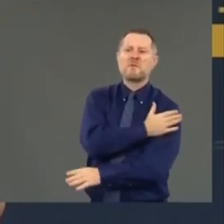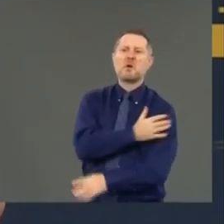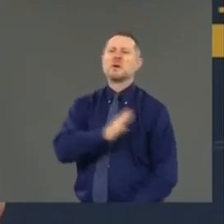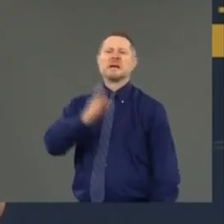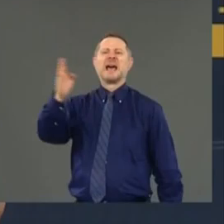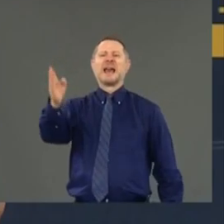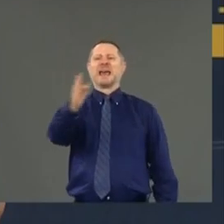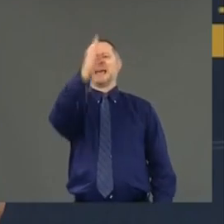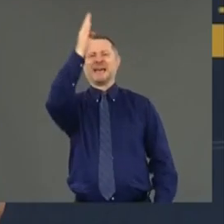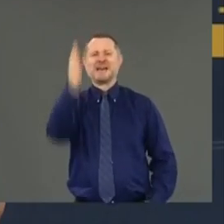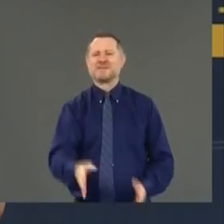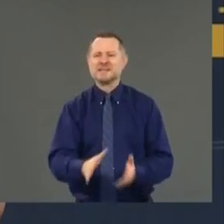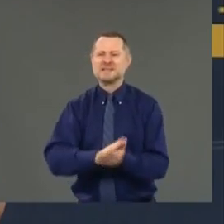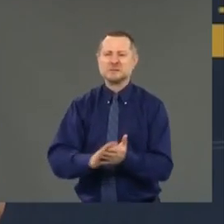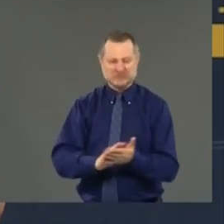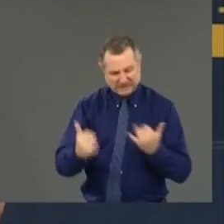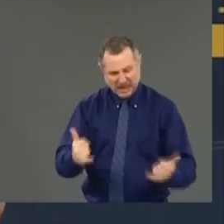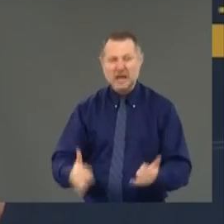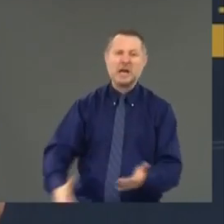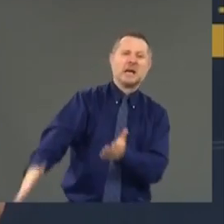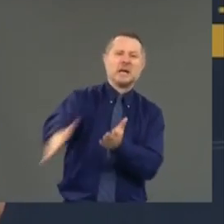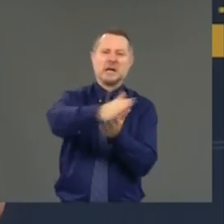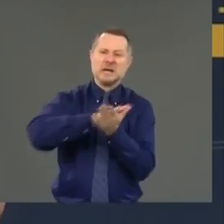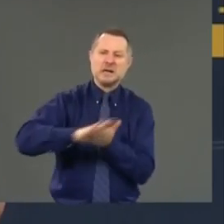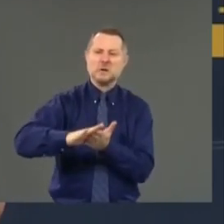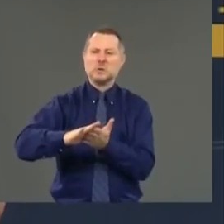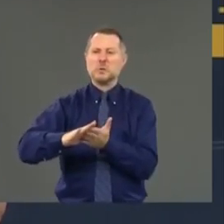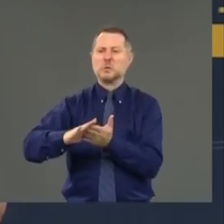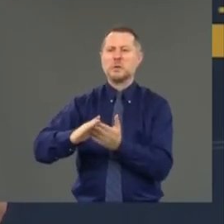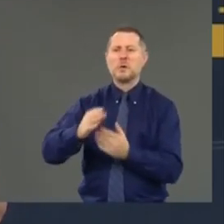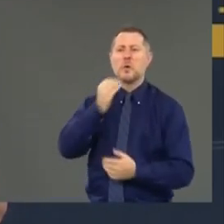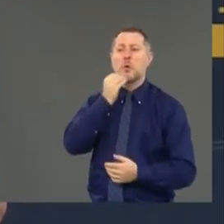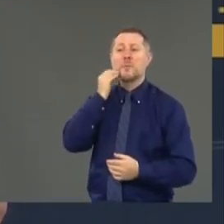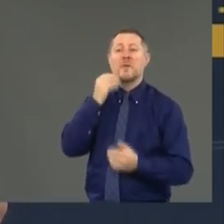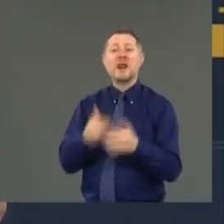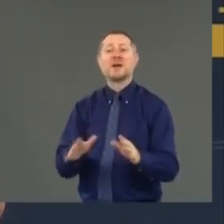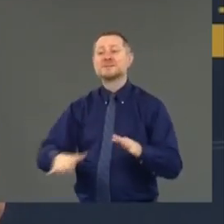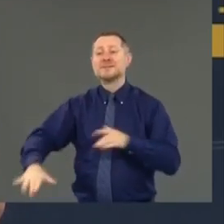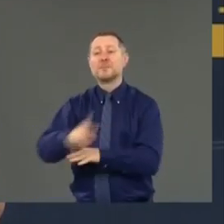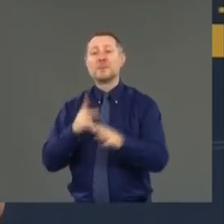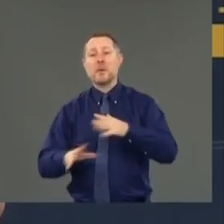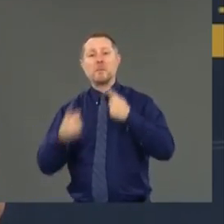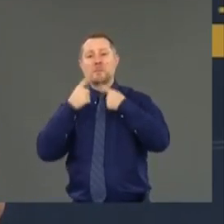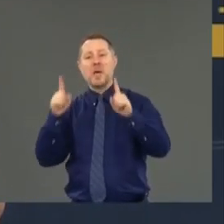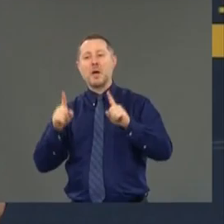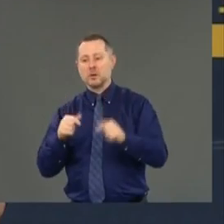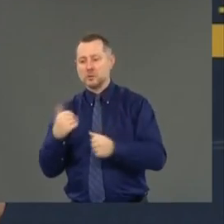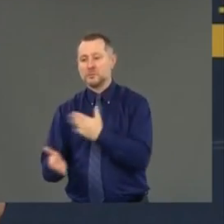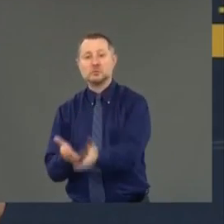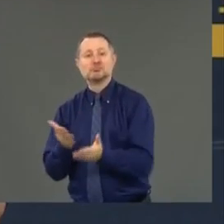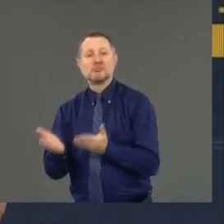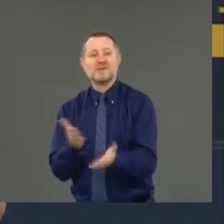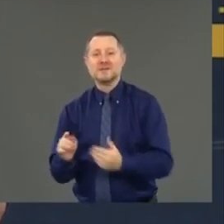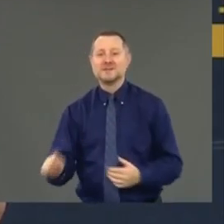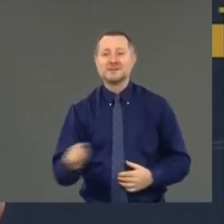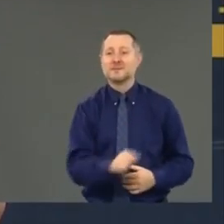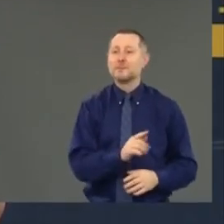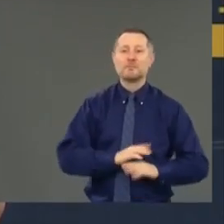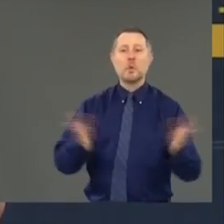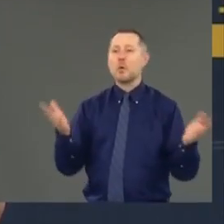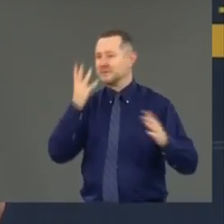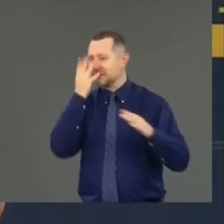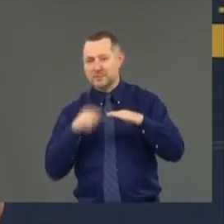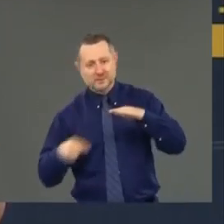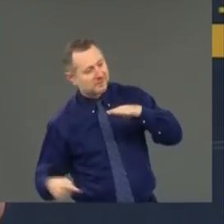homeless people getting the care they need rather than sleeping in subway cars, which is long, long overdue for every